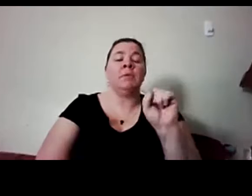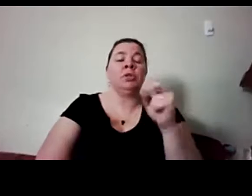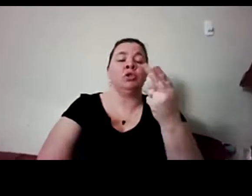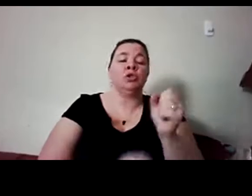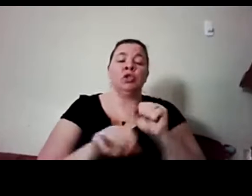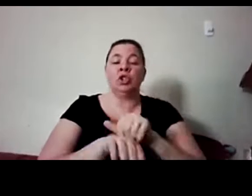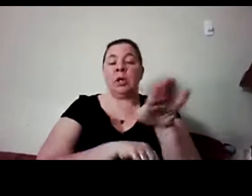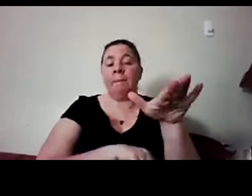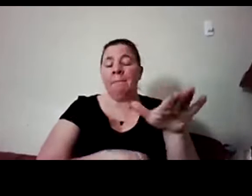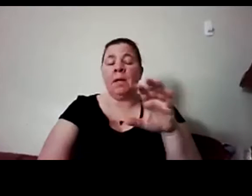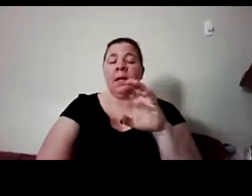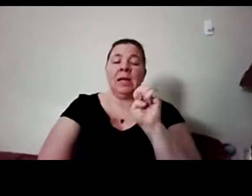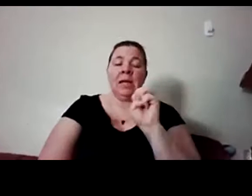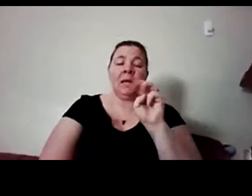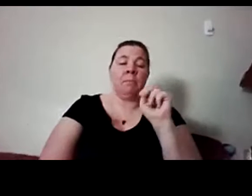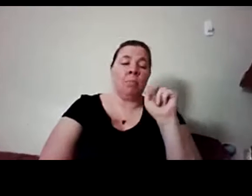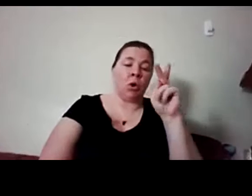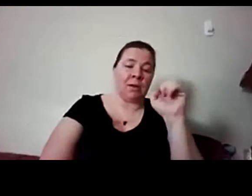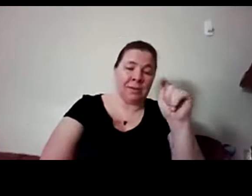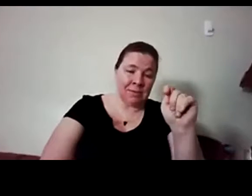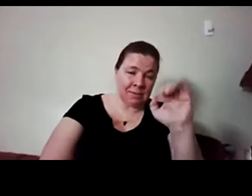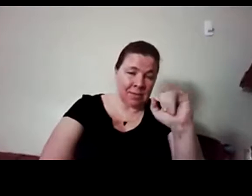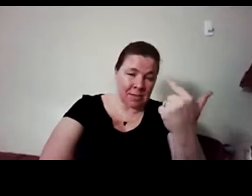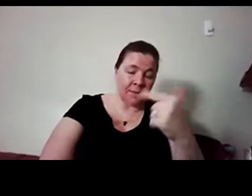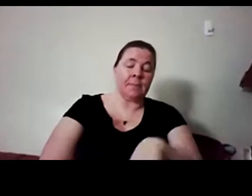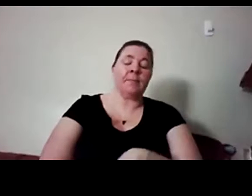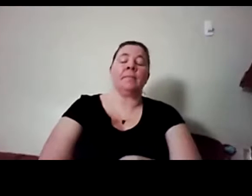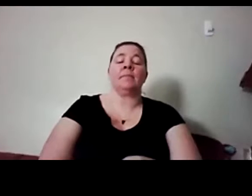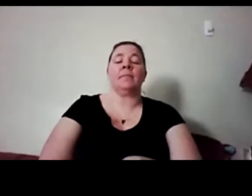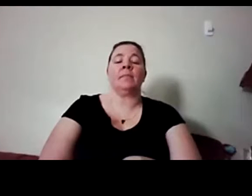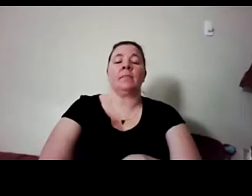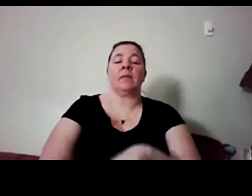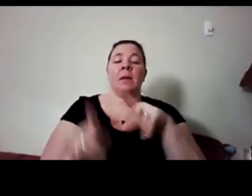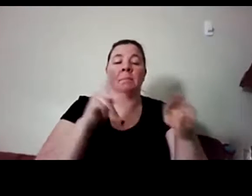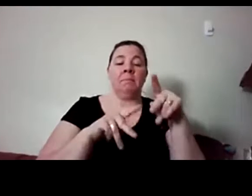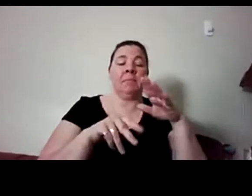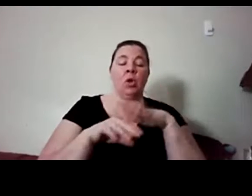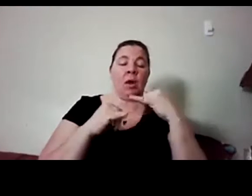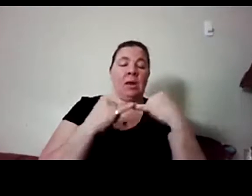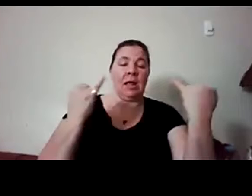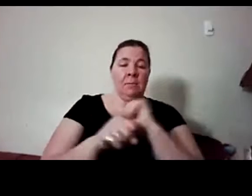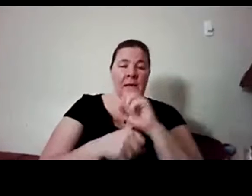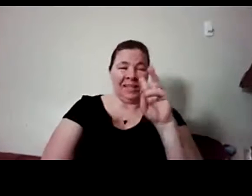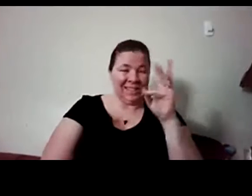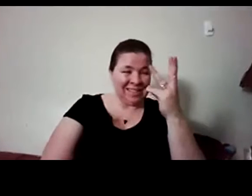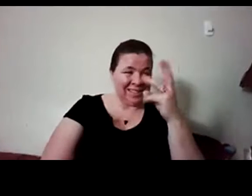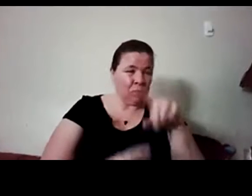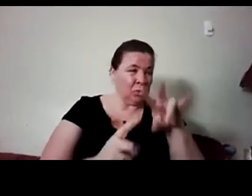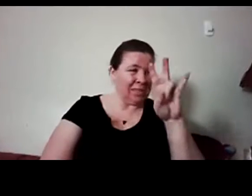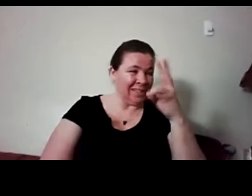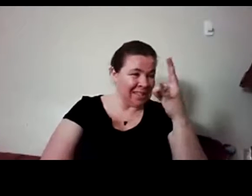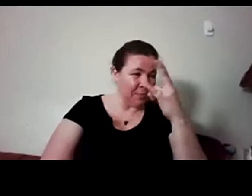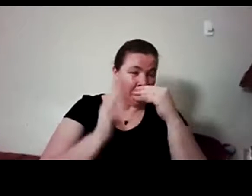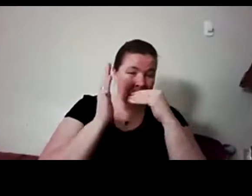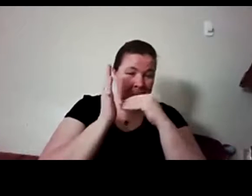emailing. You guys, do you know there are people online that make 6- and 7-figure incomes annually